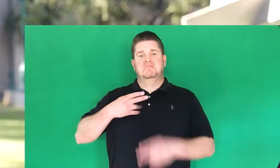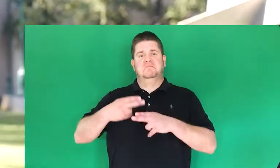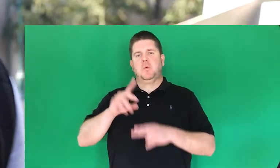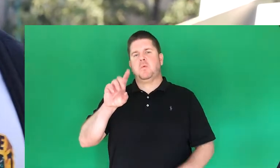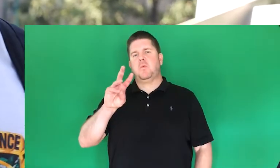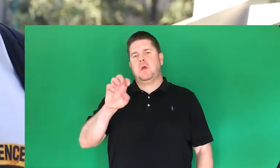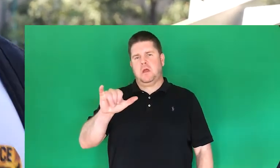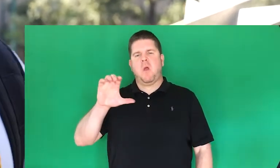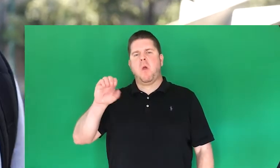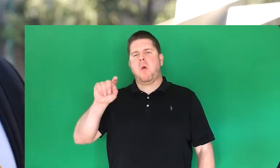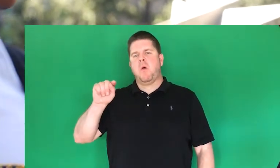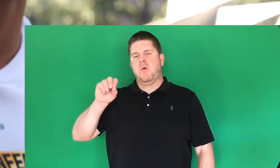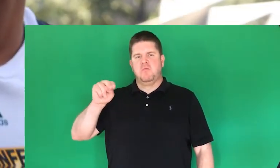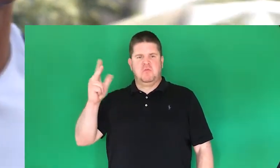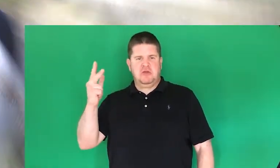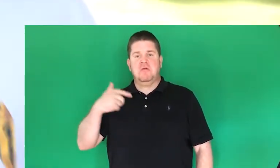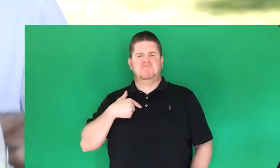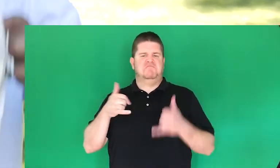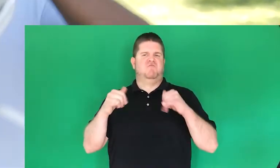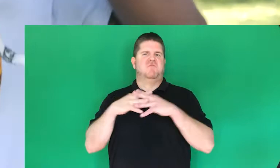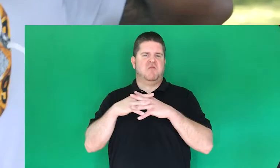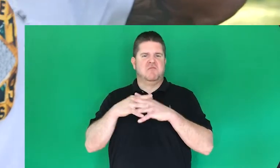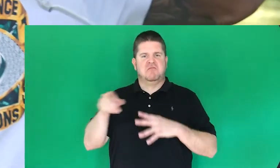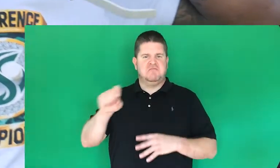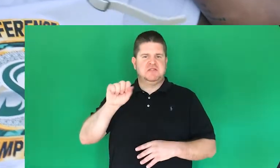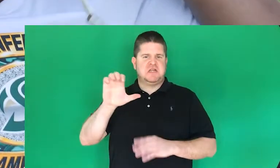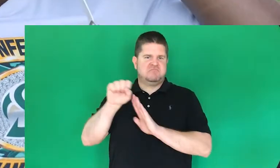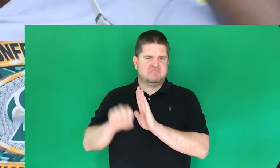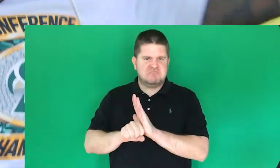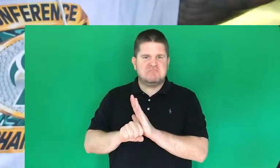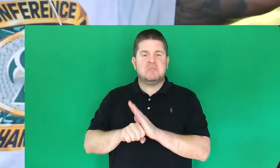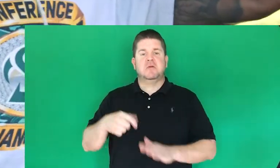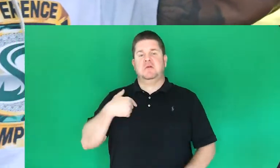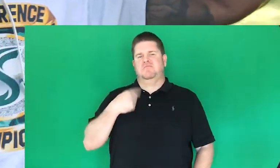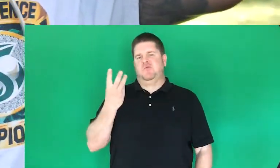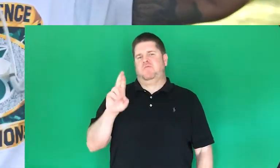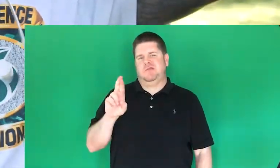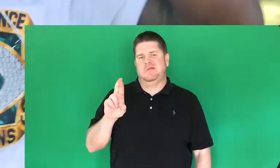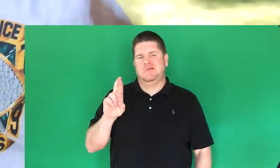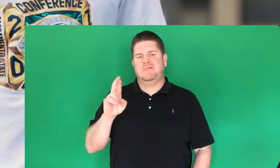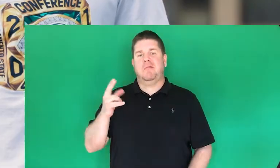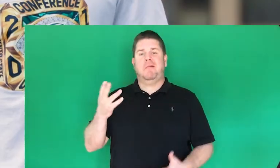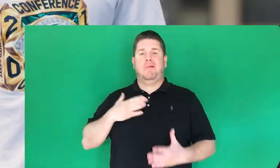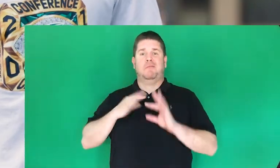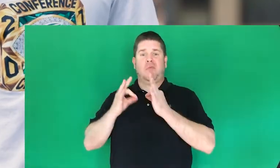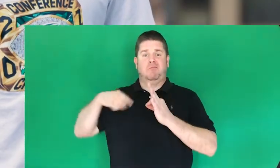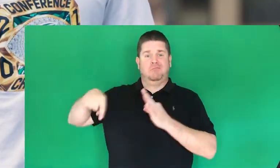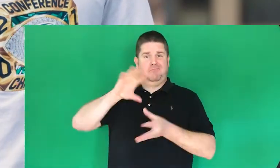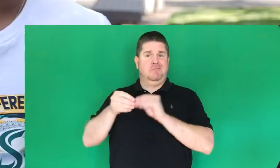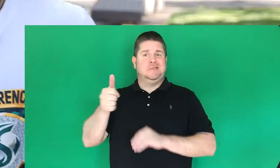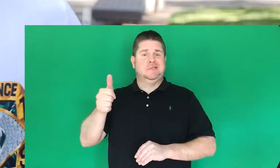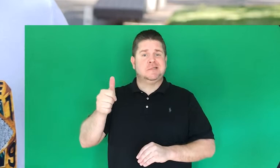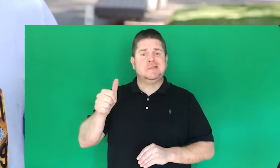My name is Dewey Cotton III. I play football at Sacramento State. I am a wide receiver. I come from a family